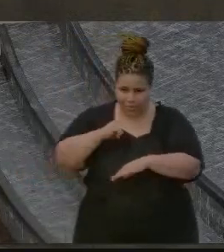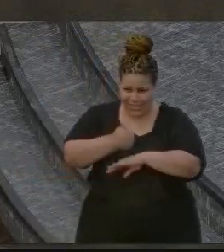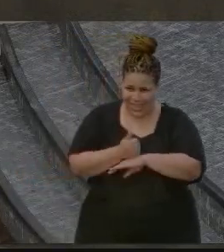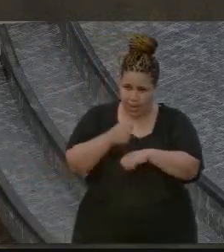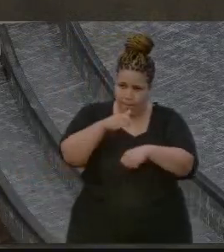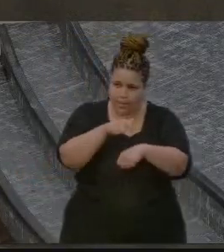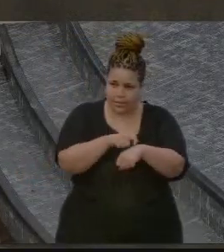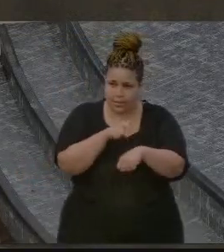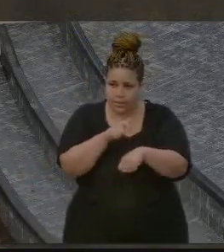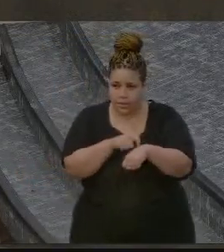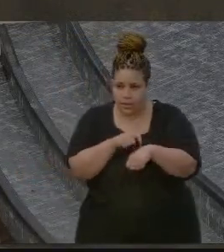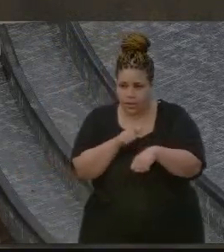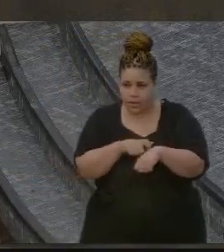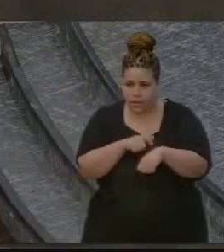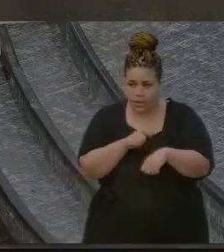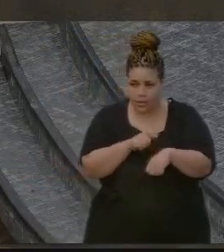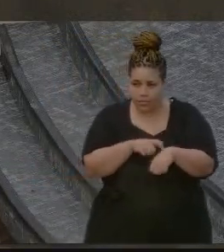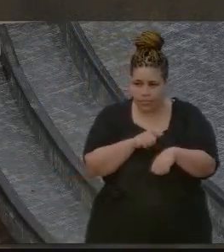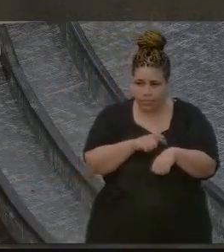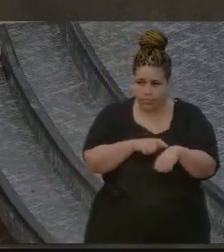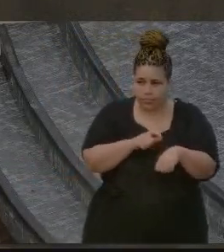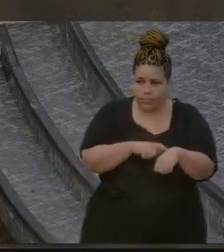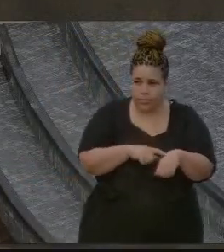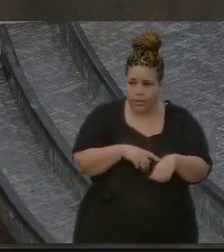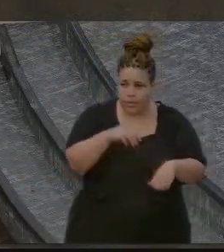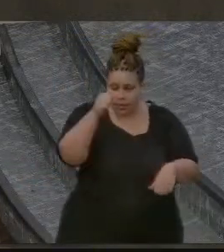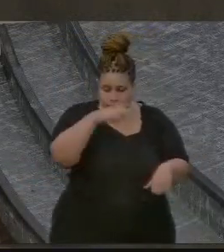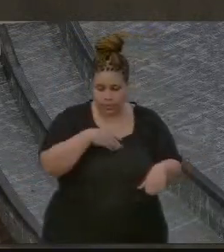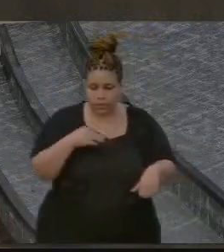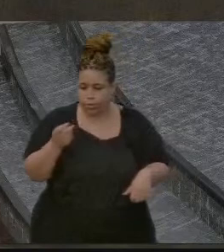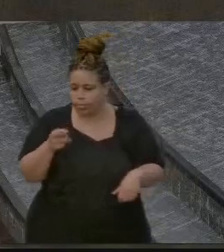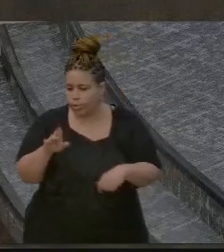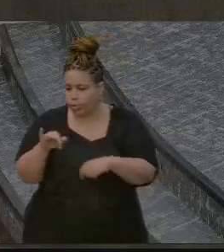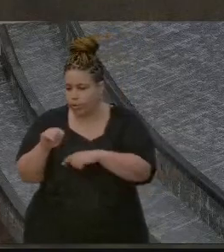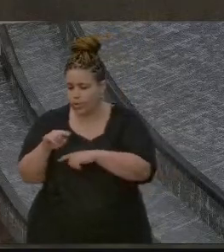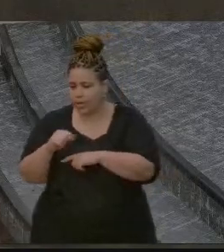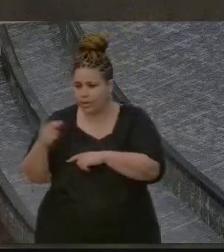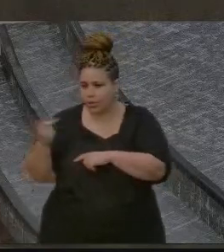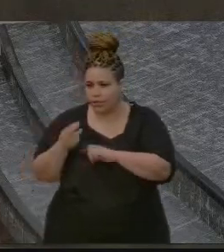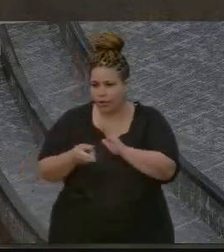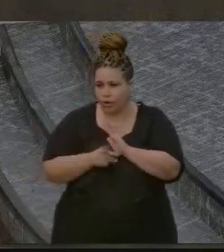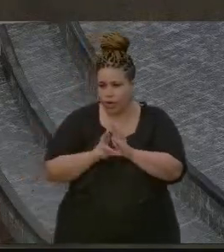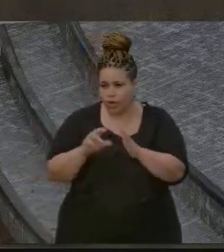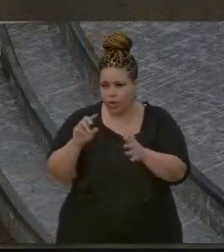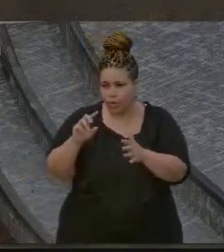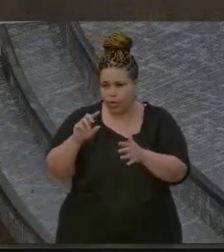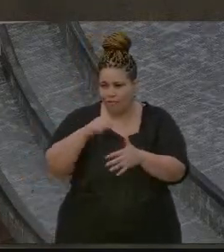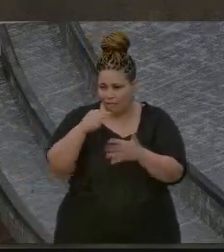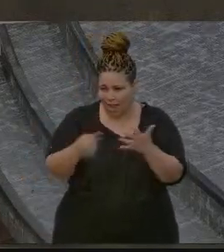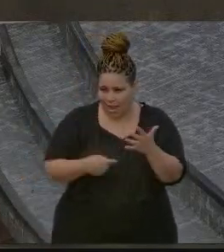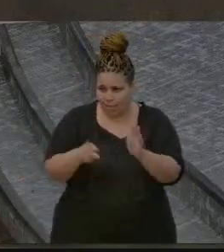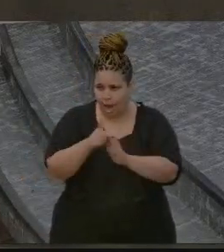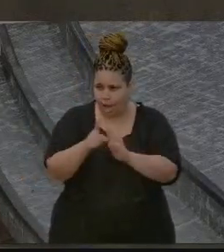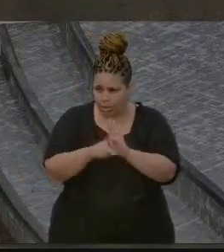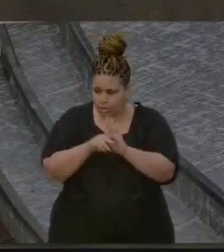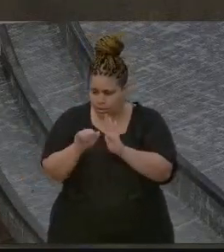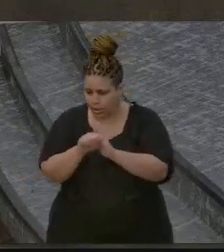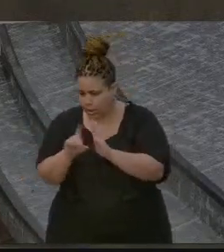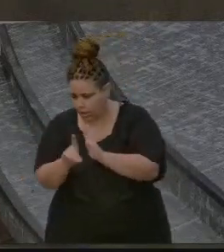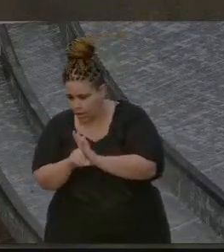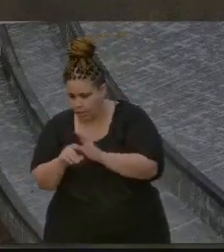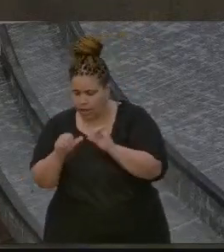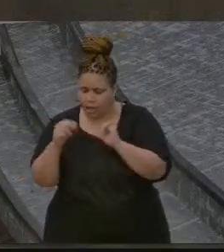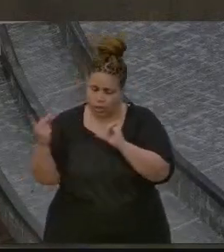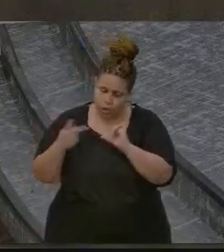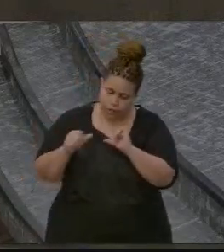have a time, we would go ahead and meet. Mr. Pruitt and I have reviewed those first 5 policies that were identified. We'll continue to work on the